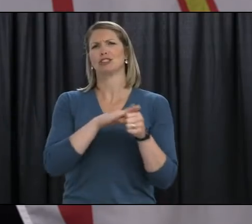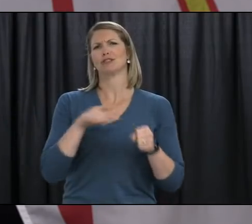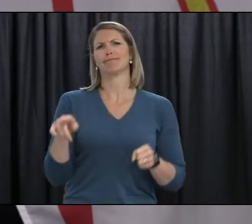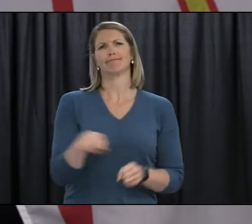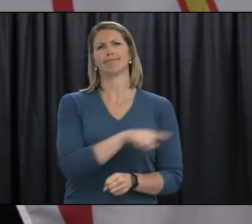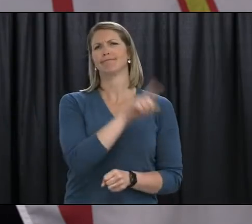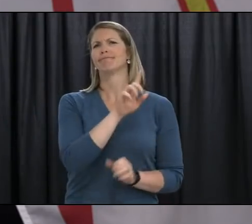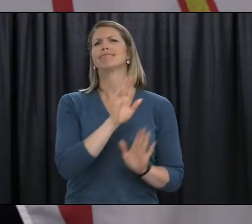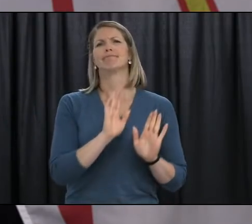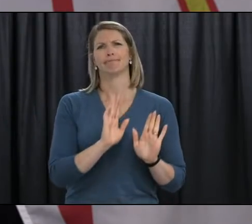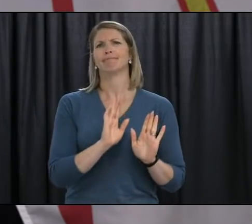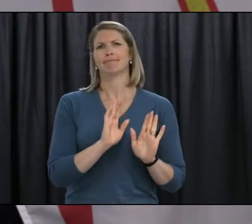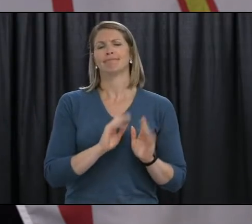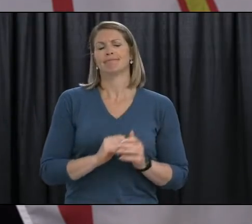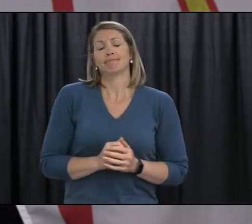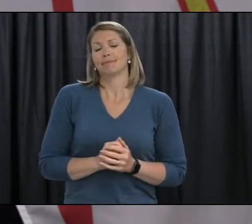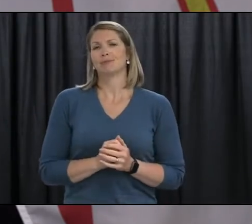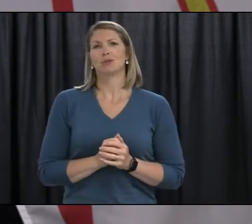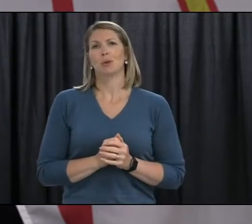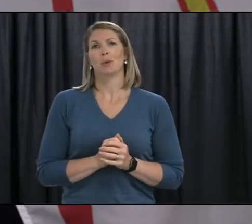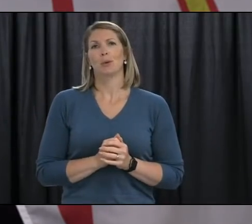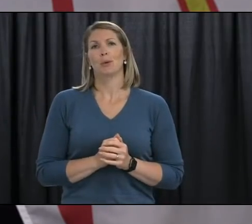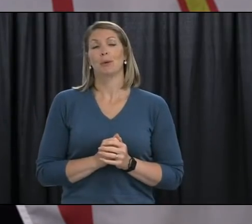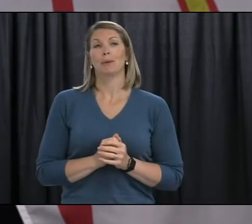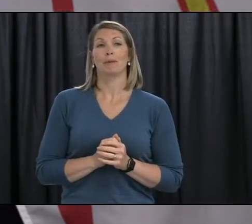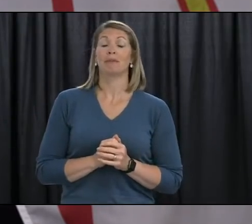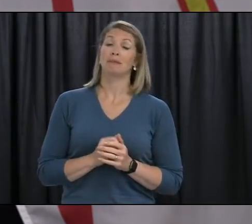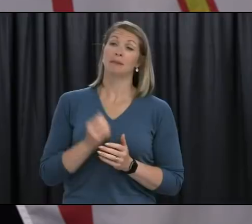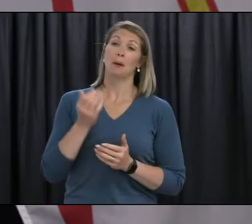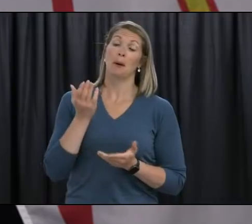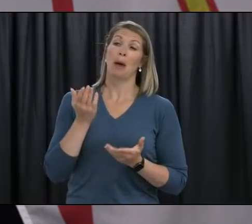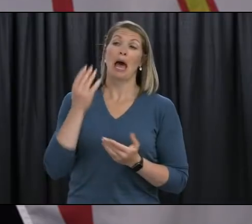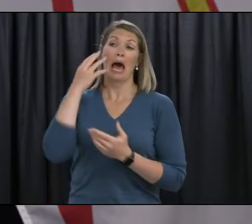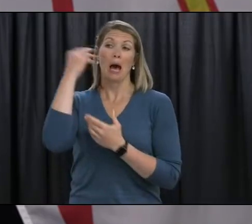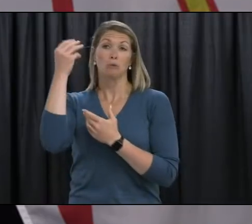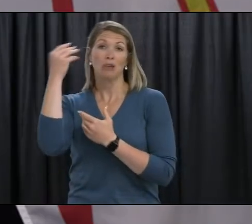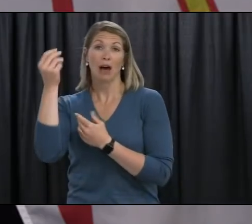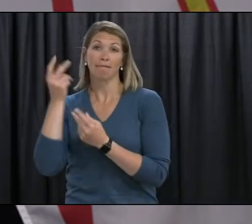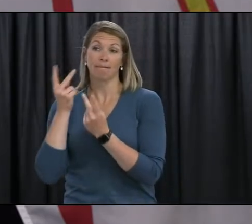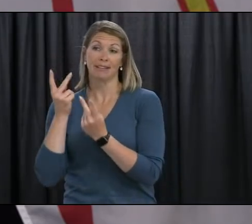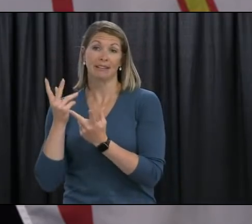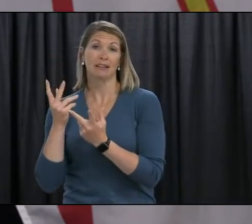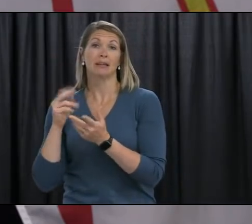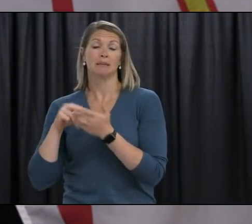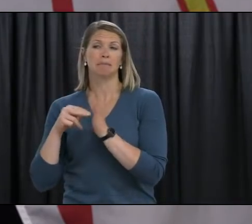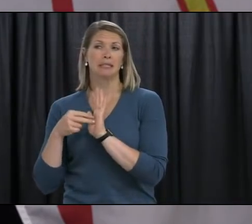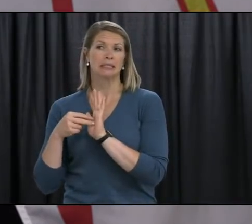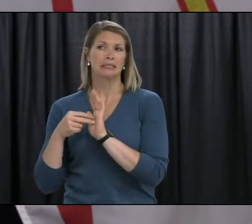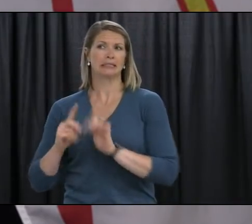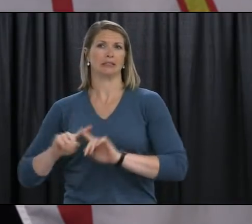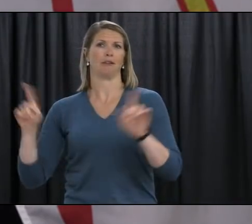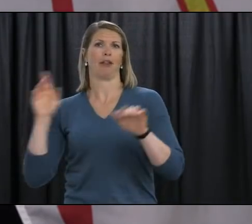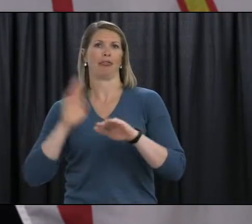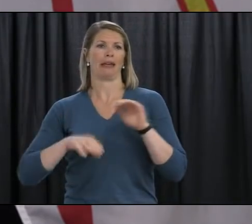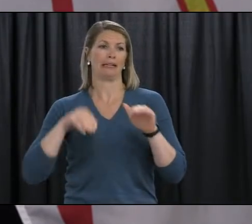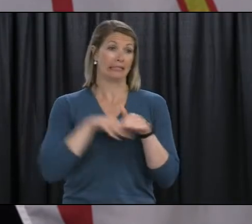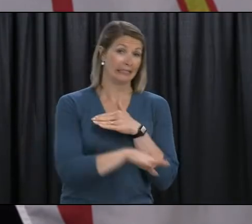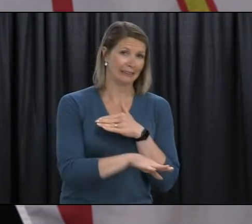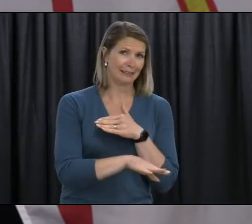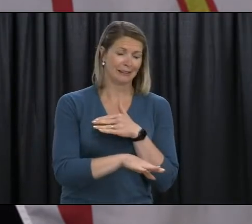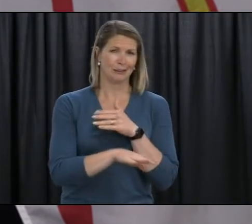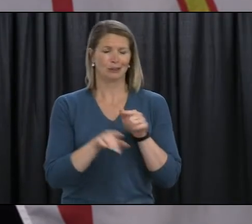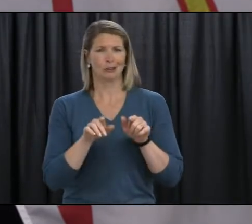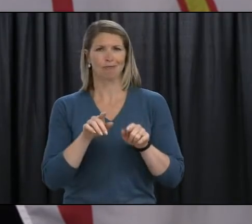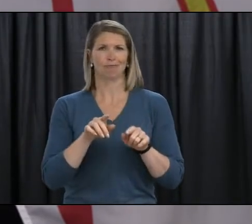that would be a little bit different than if they were having indoor visits, right? So it's a bit variable, and so